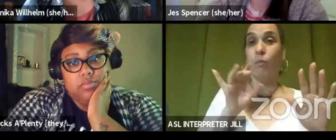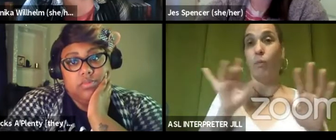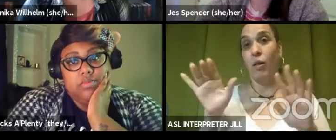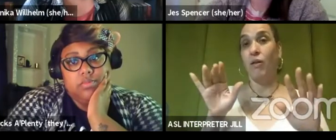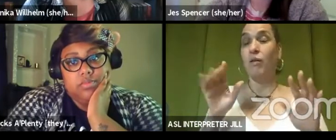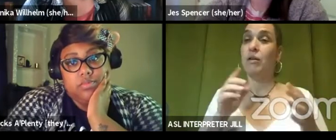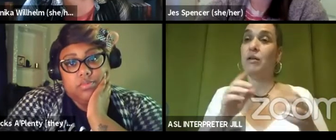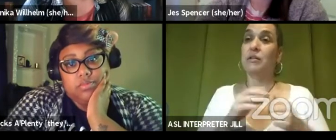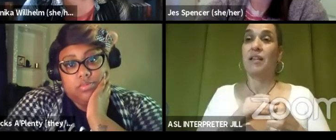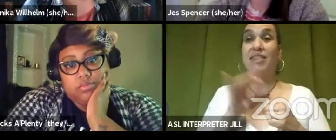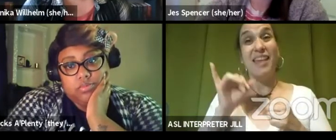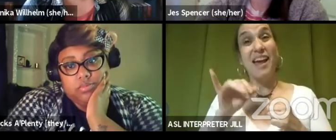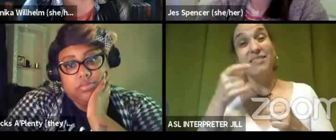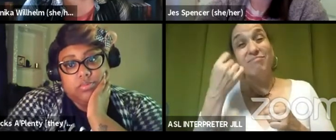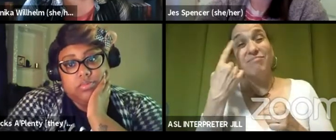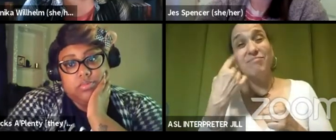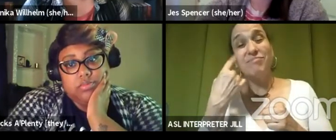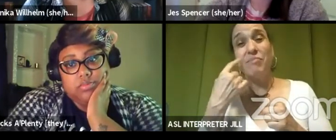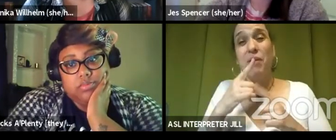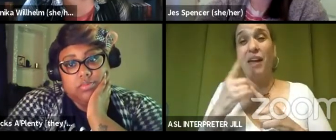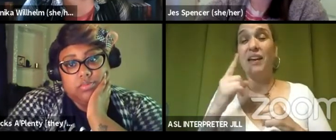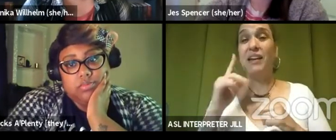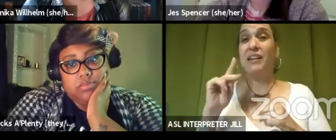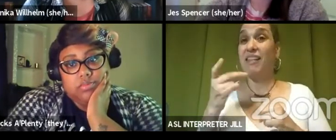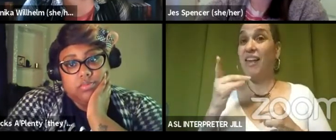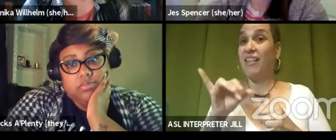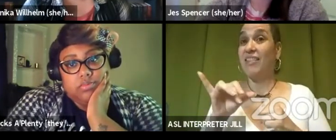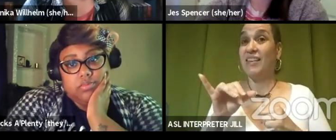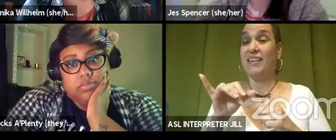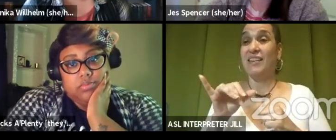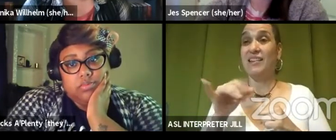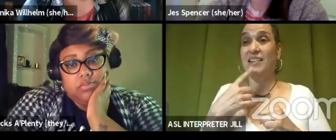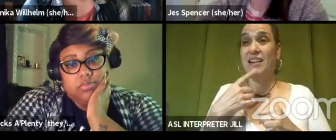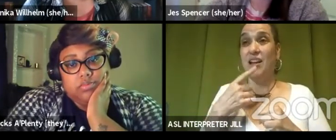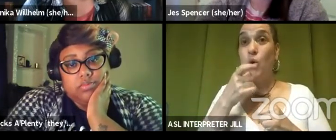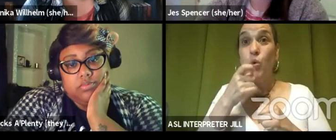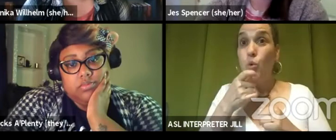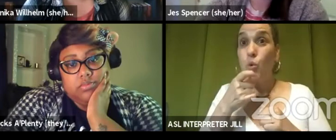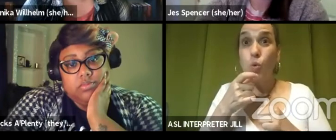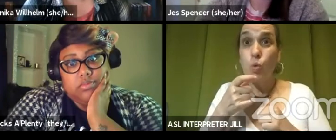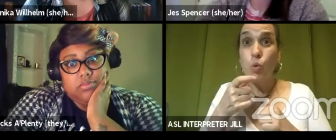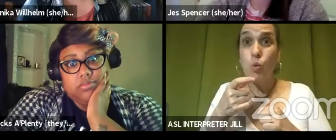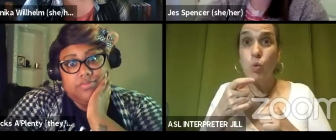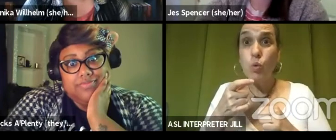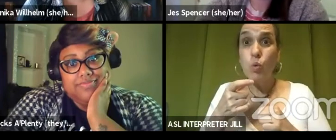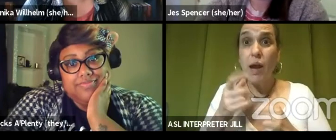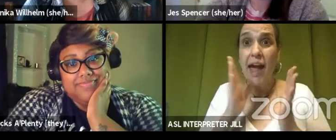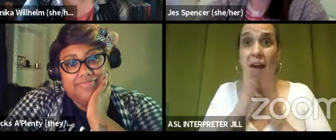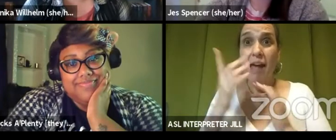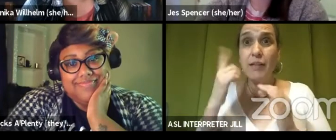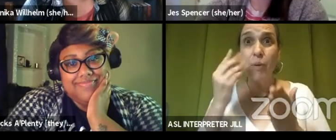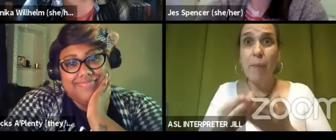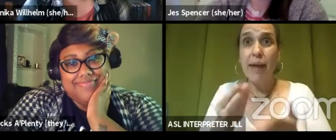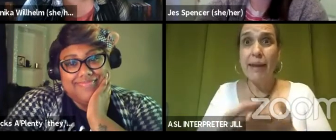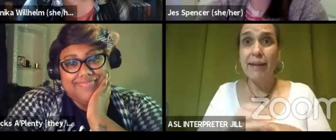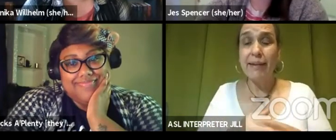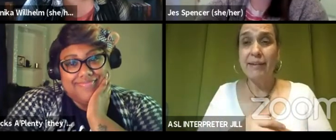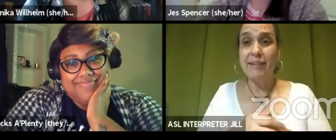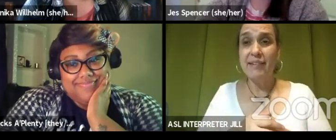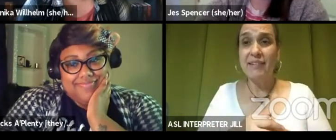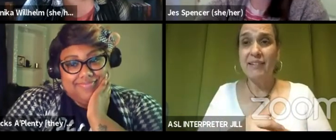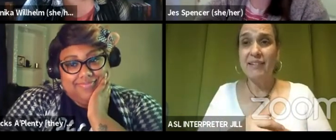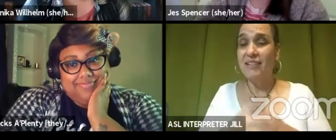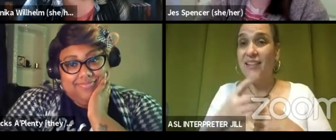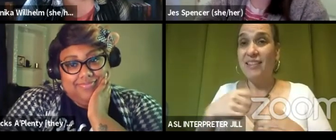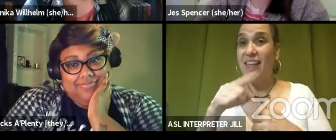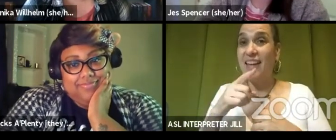hawing, which is understandable. But Kathy was like, who said money? No one said money.